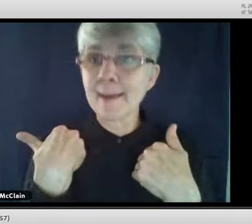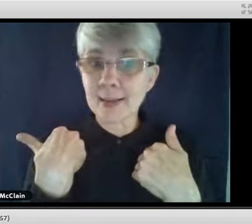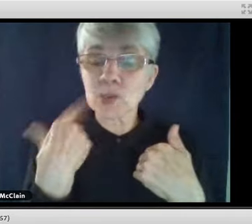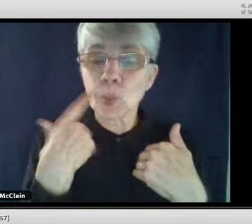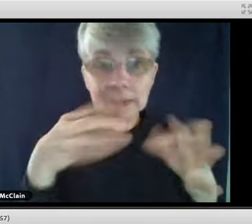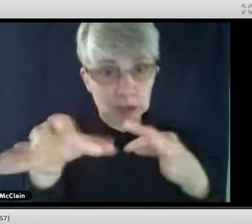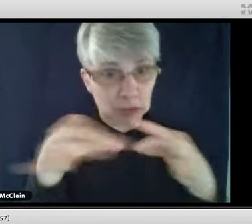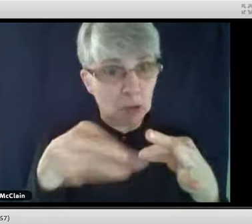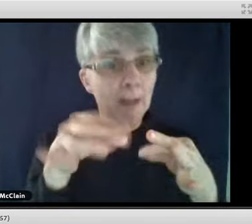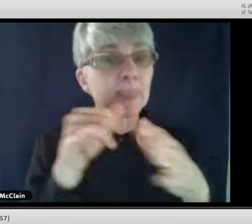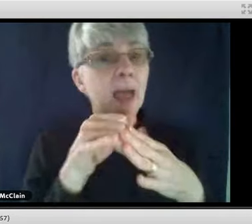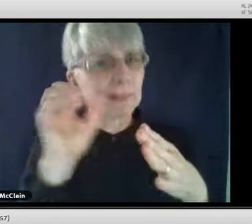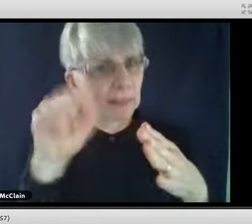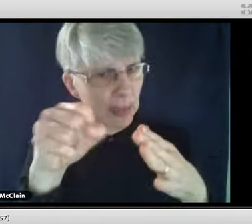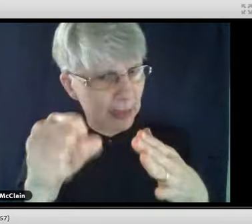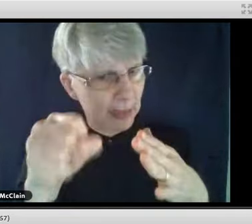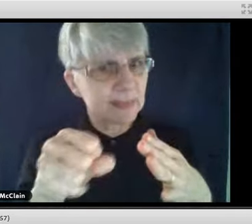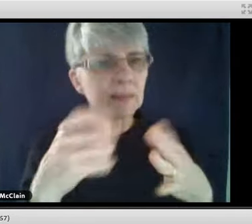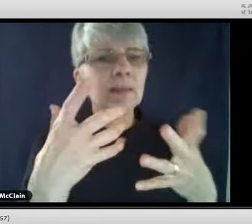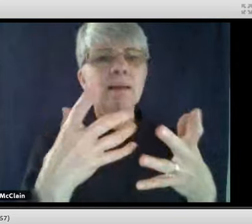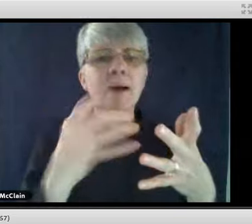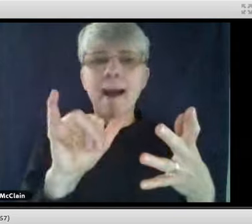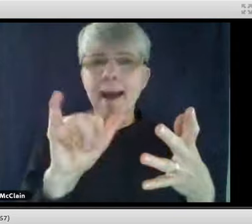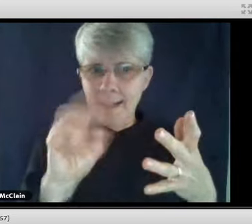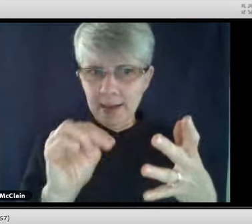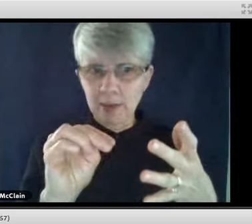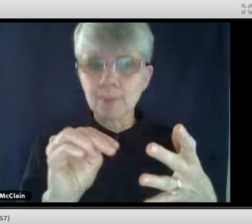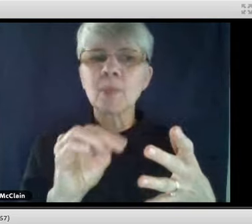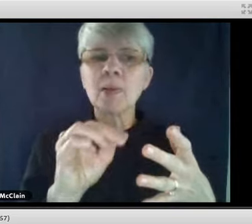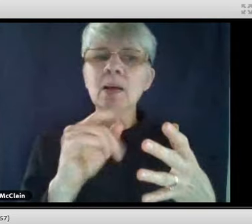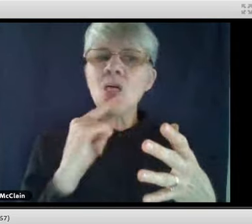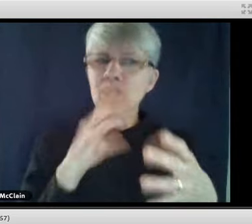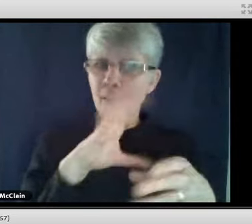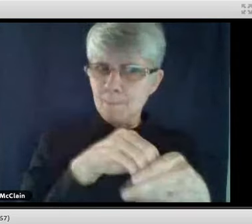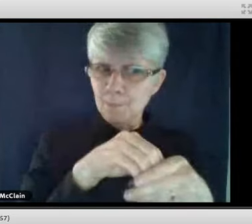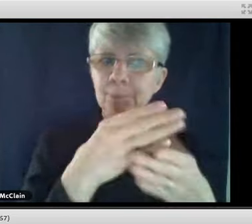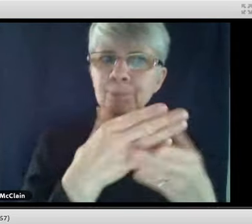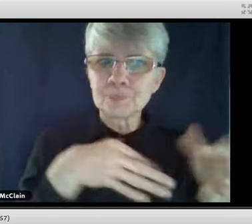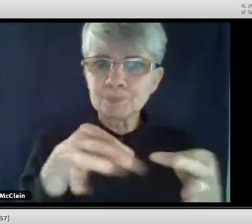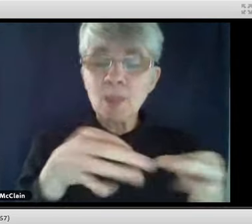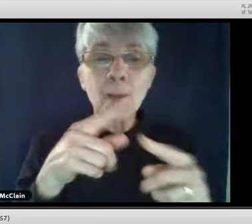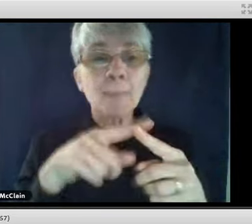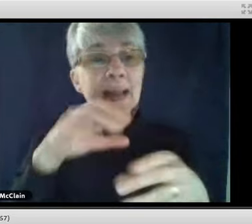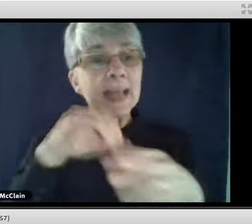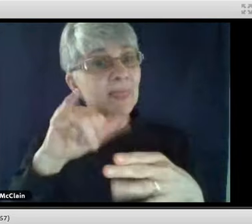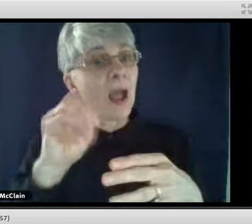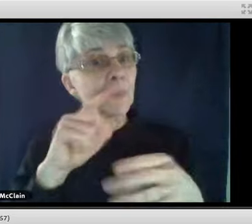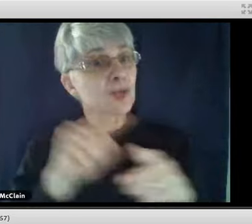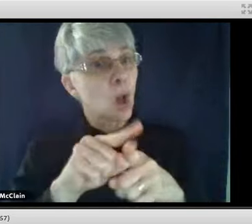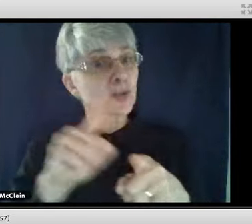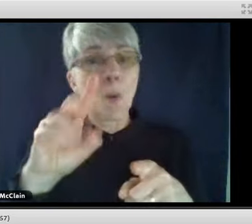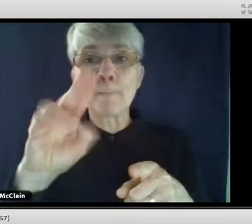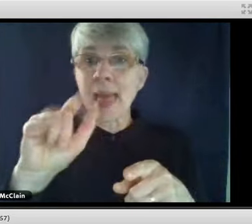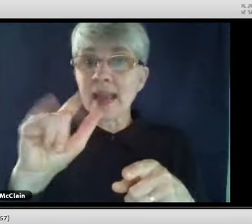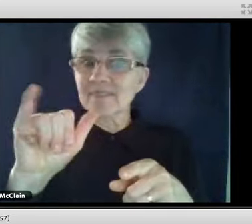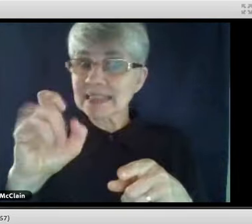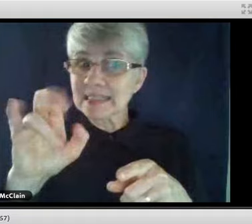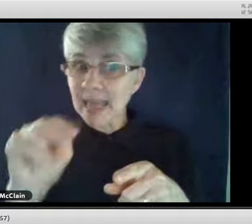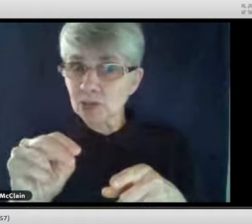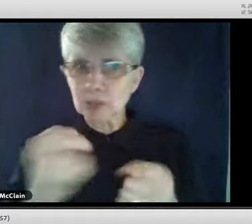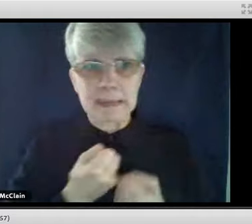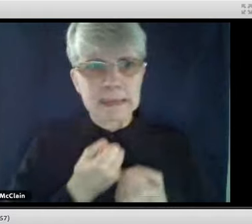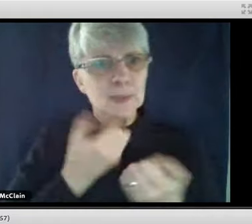in terms of, yes, like item attributes, but also within an item, there's also manifestation attributes, expression, work,